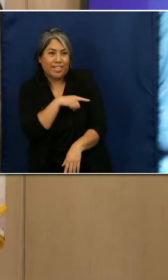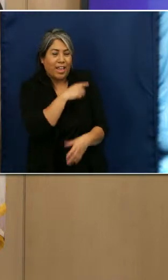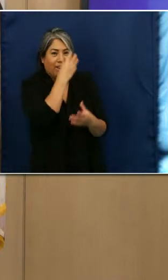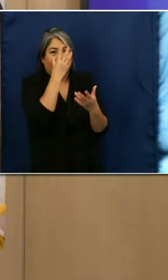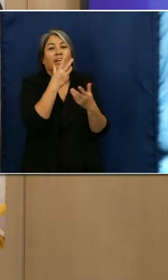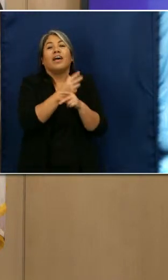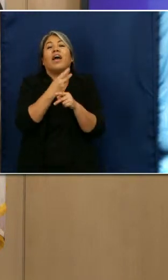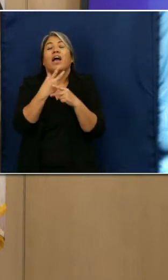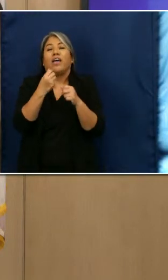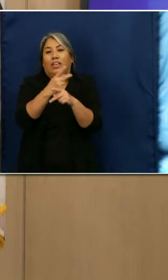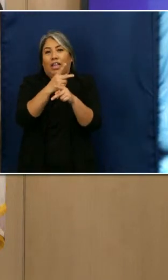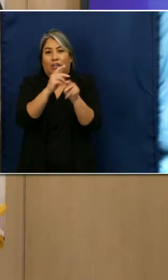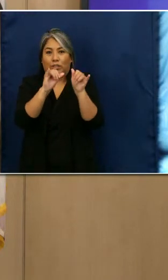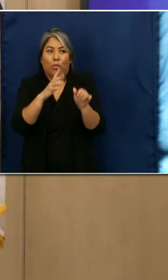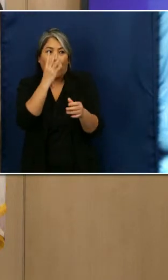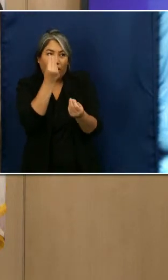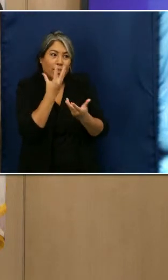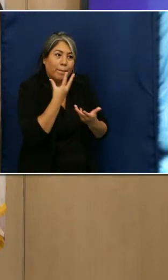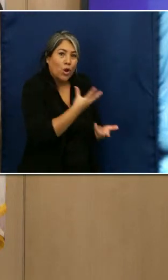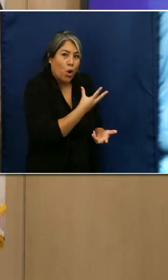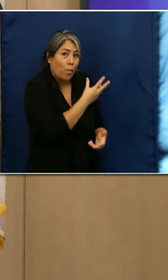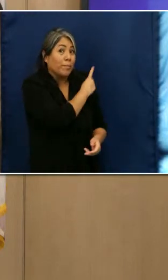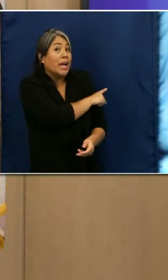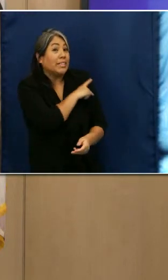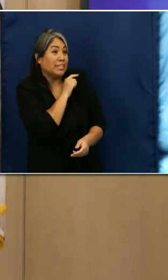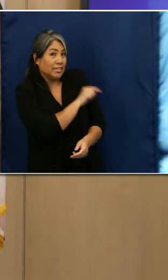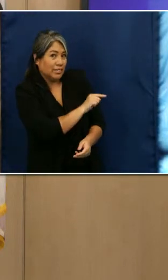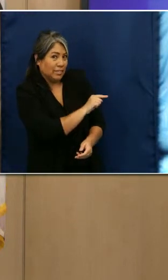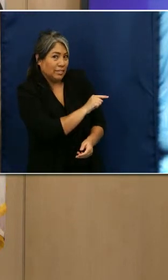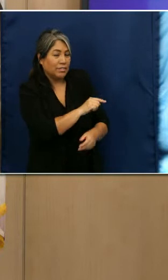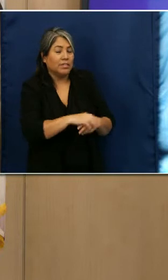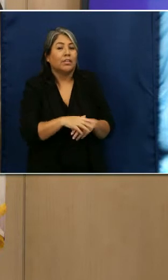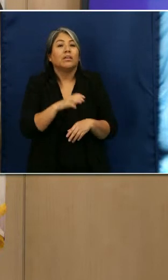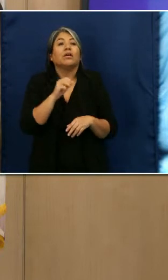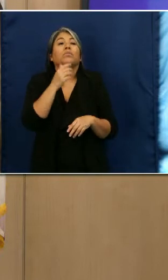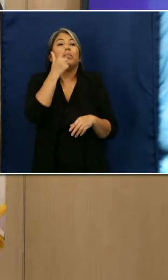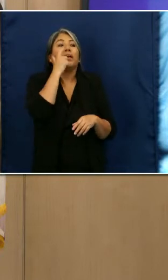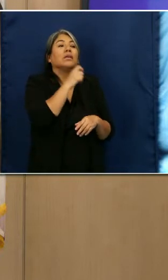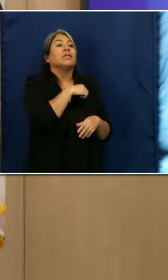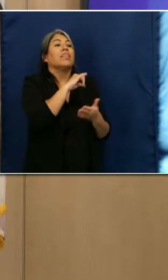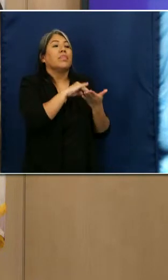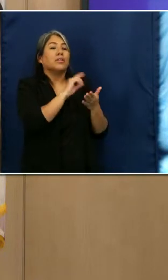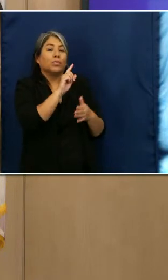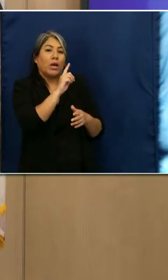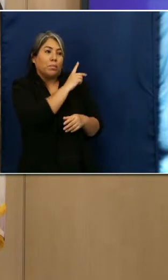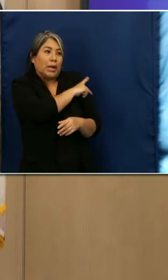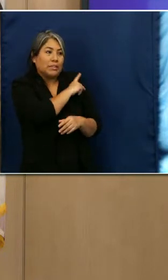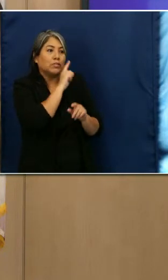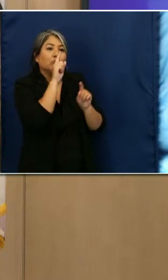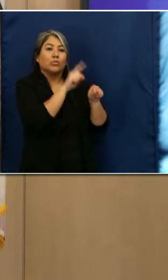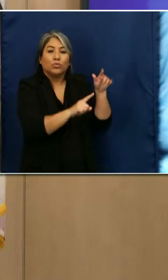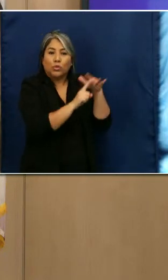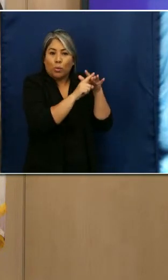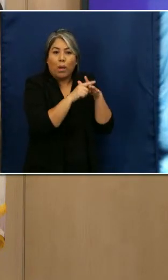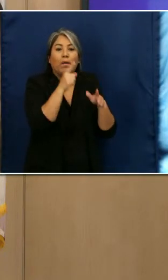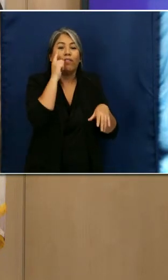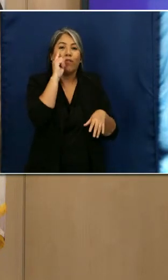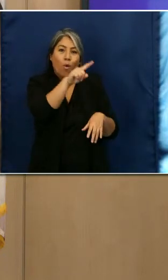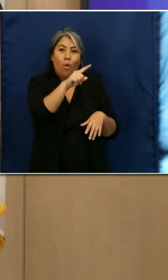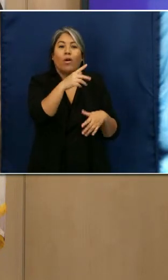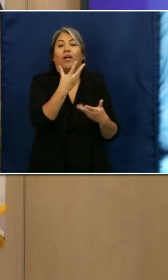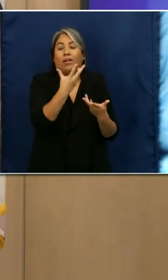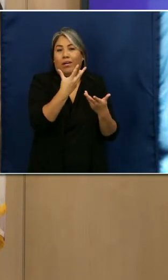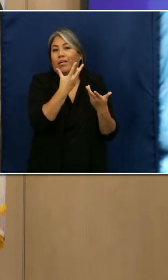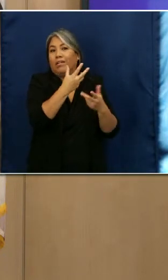is the primary location where the general public goes to get their preventive care services. So,